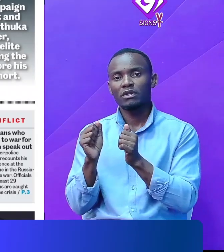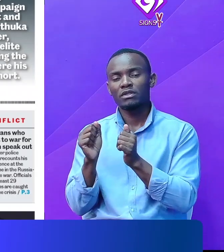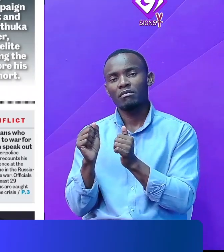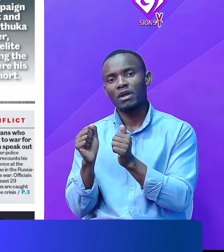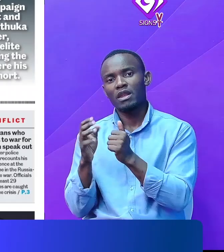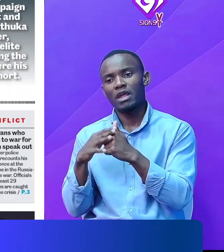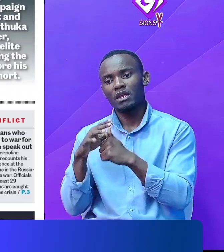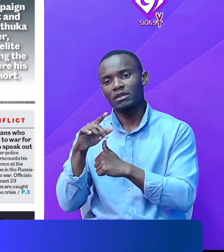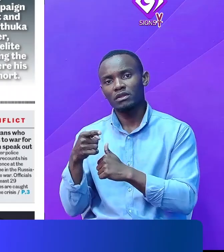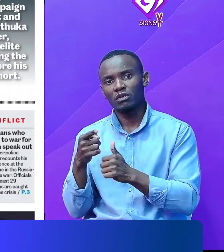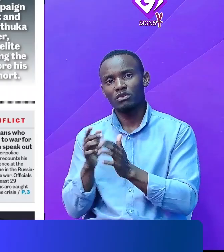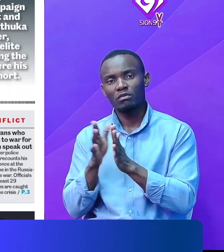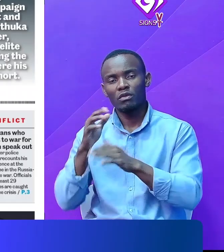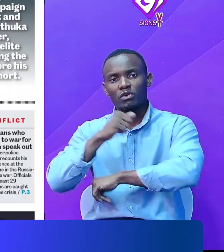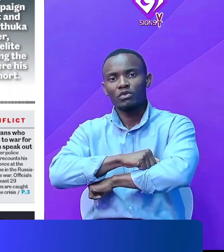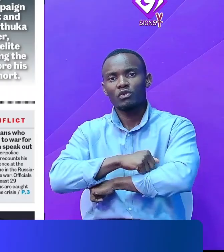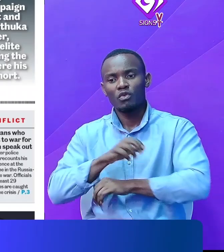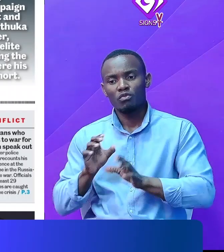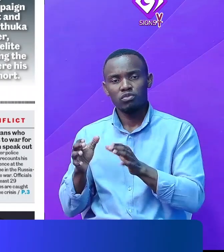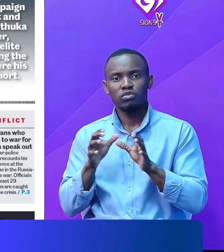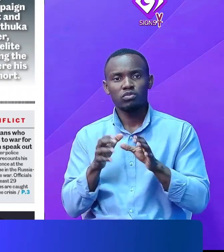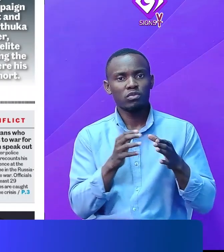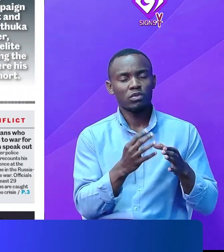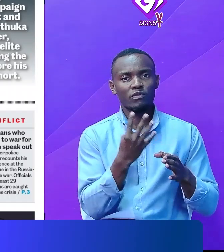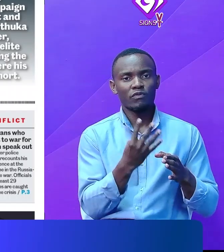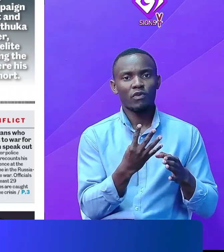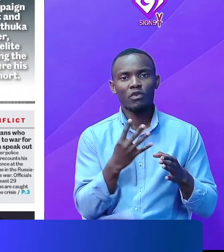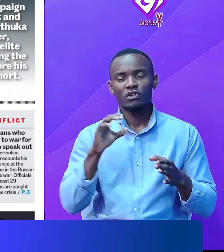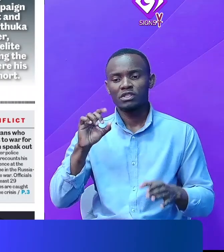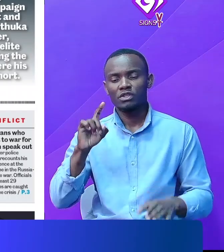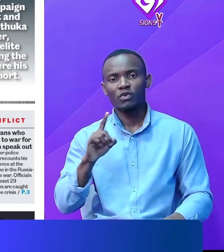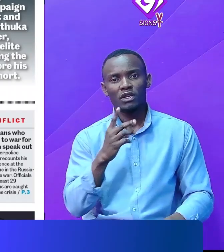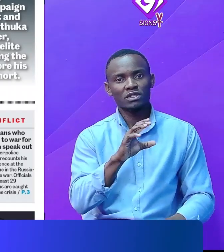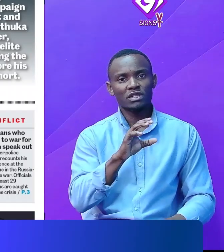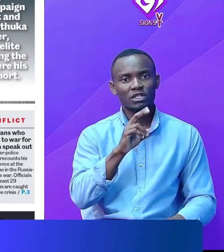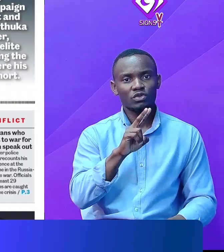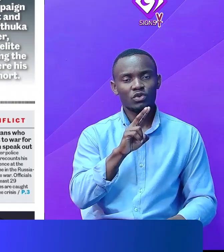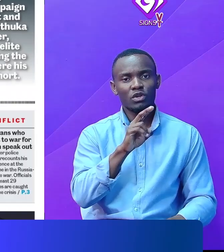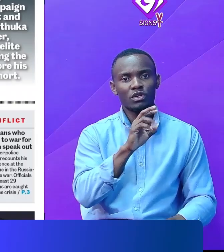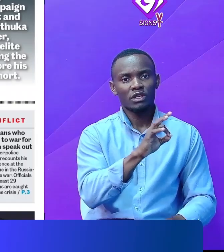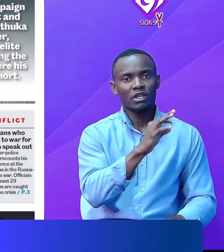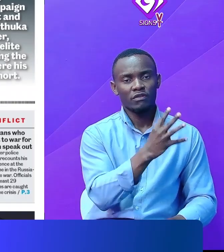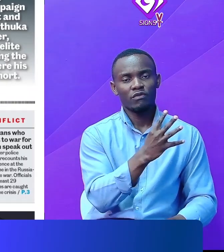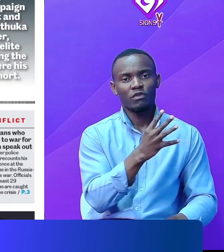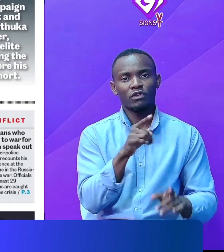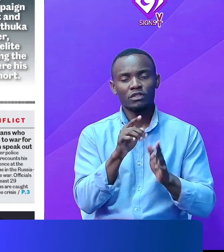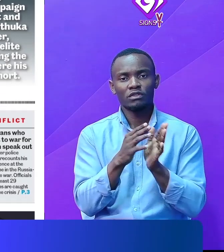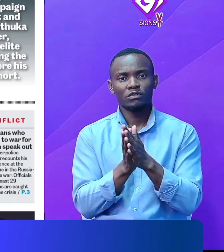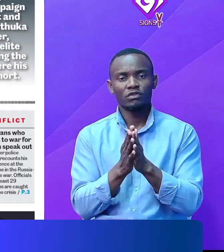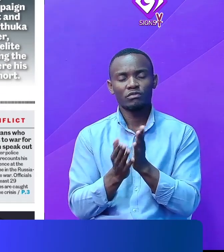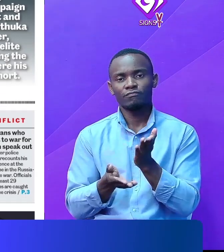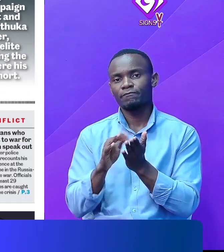clustered into 4 categories: C1, C2, C3, and C4. That story you'll find on page 7 of